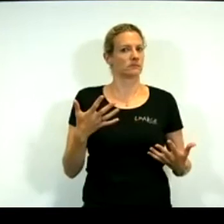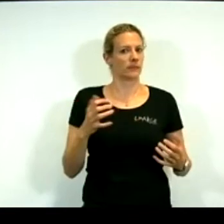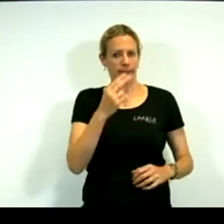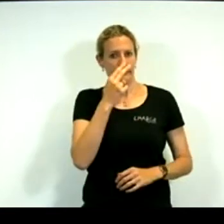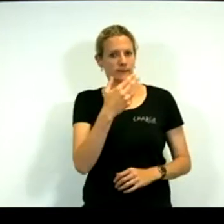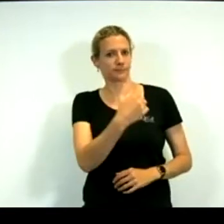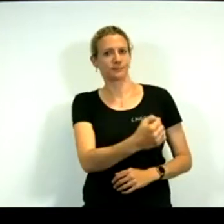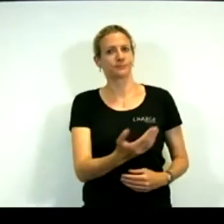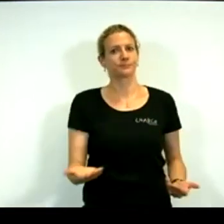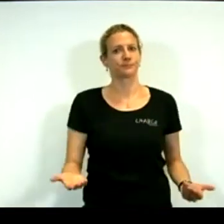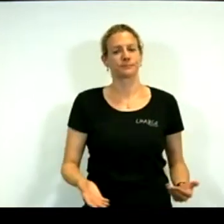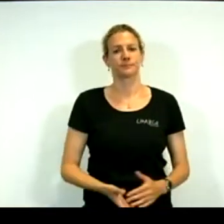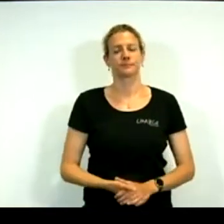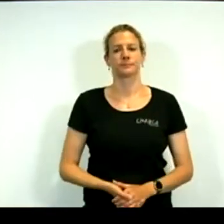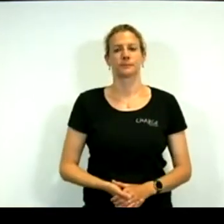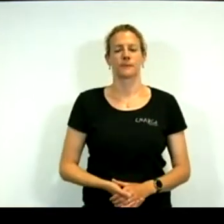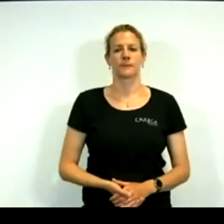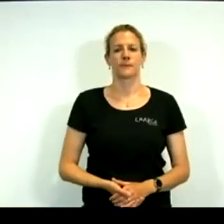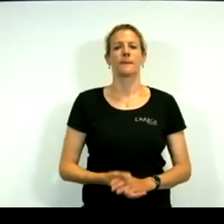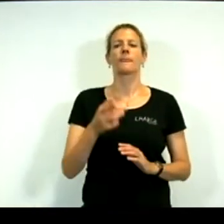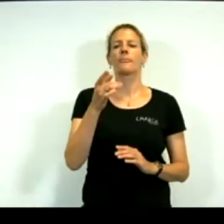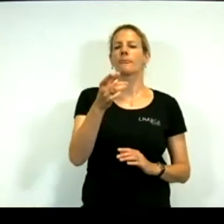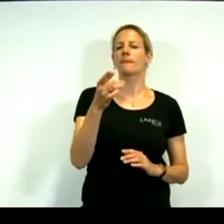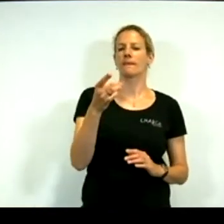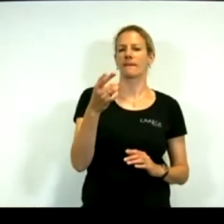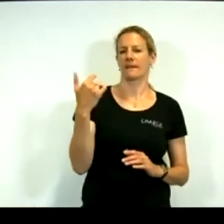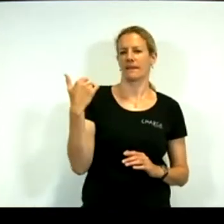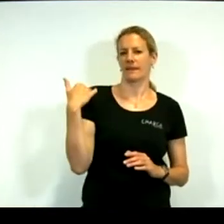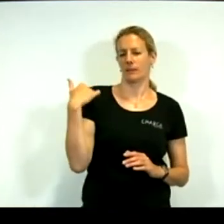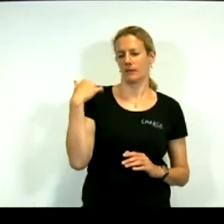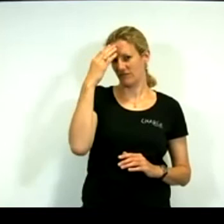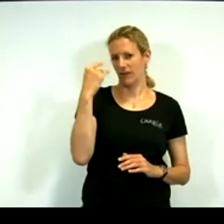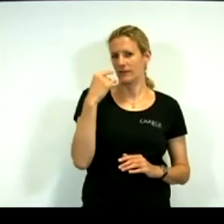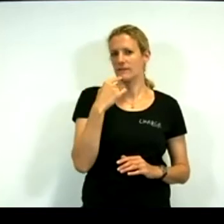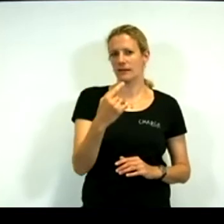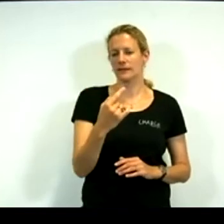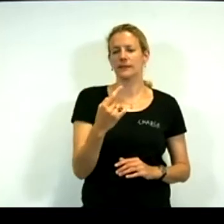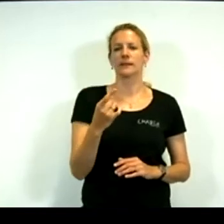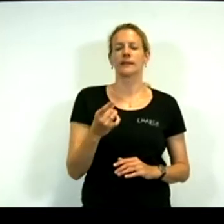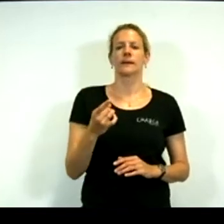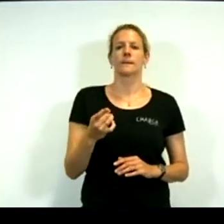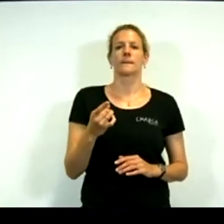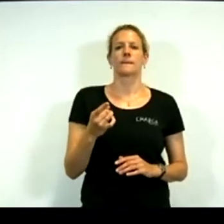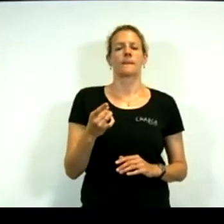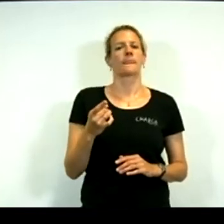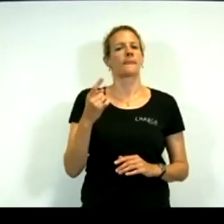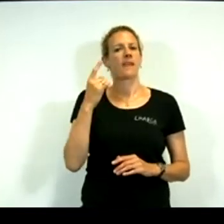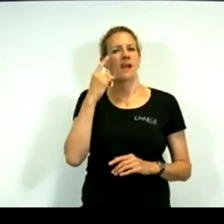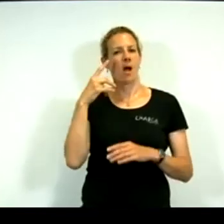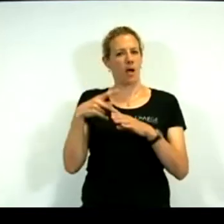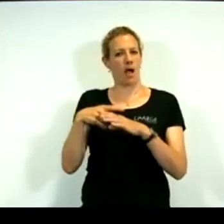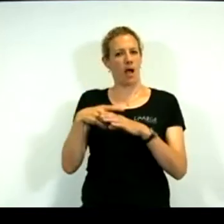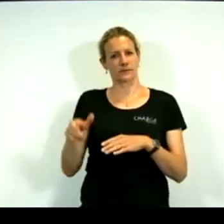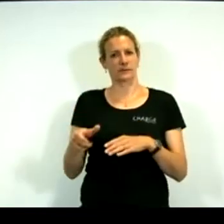The start of your question, something I forgot to say, when the ophthalmologist looks into the eyes,